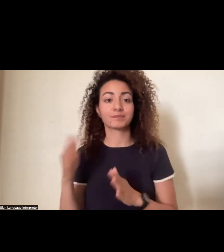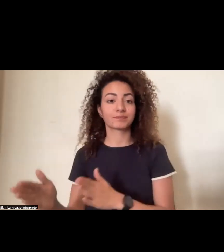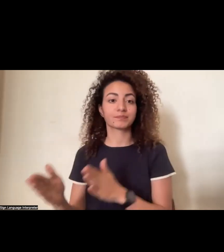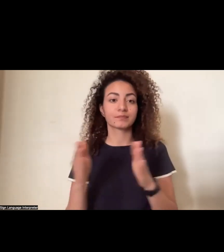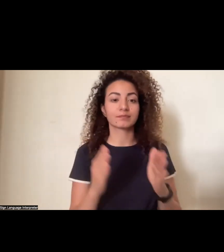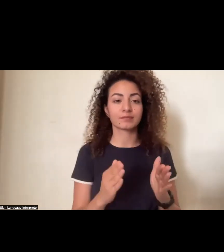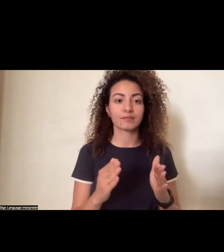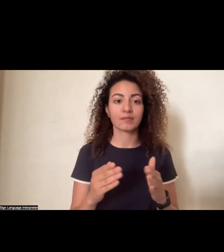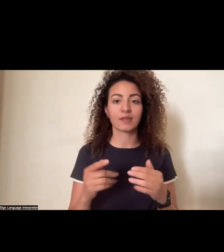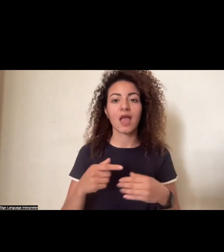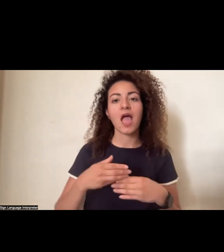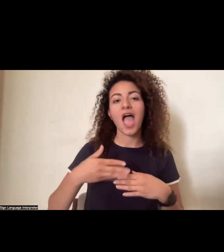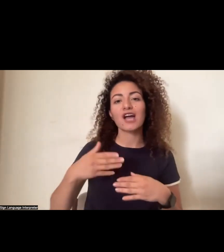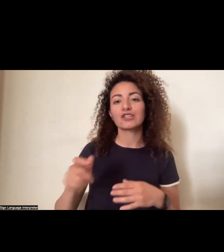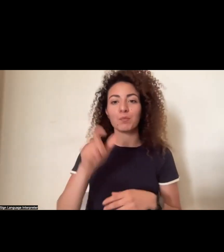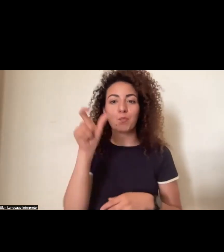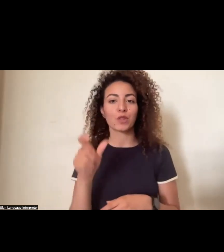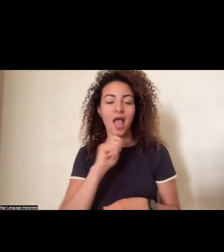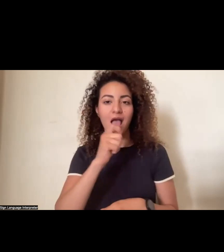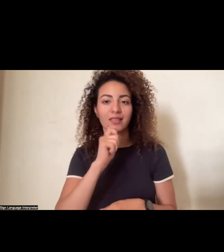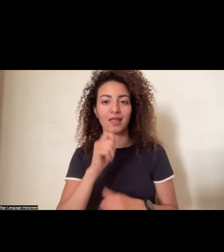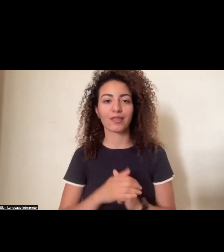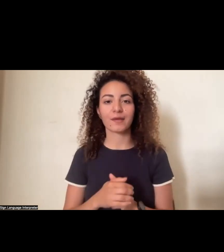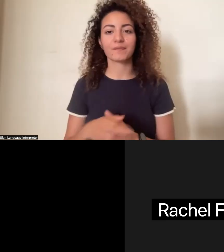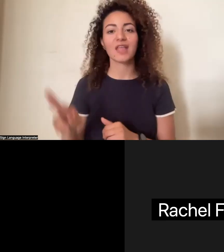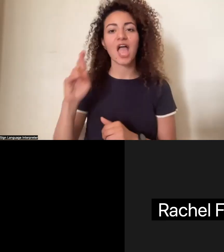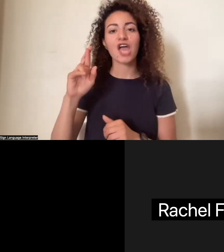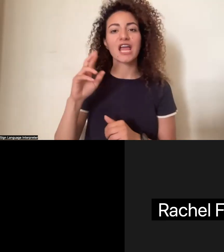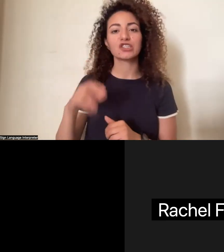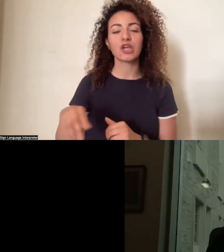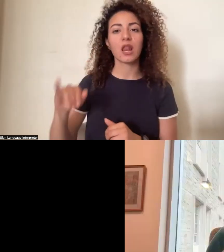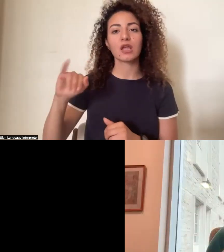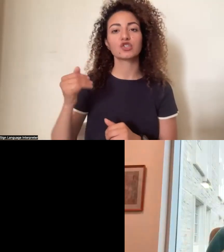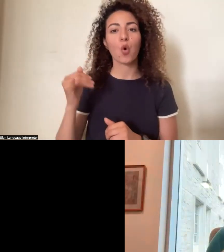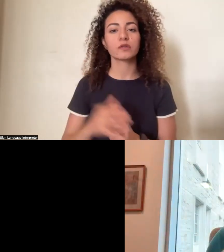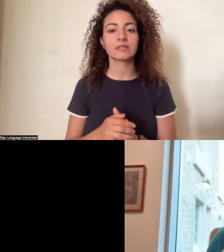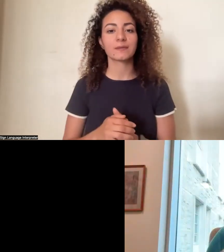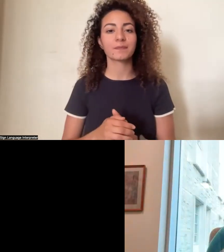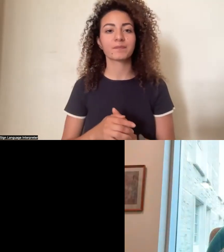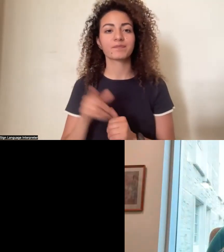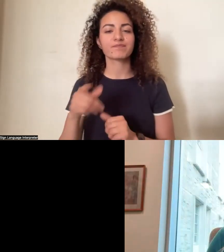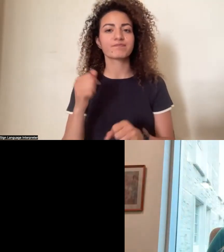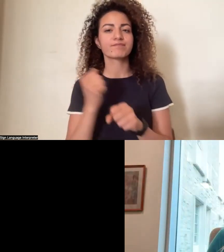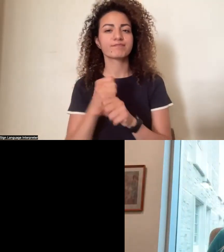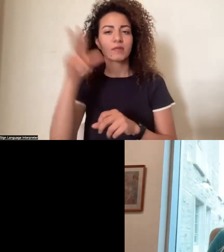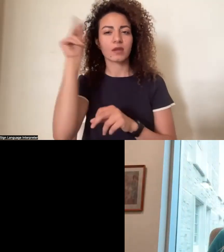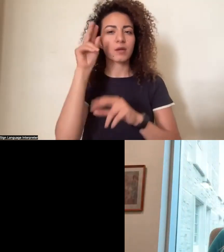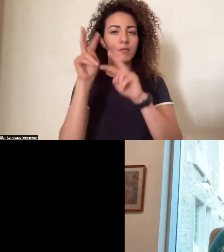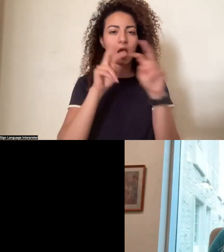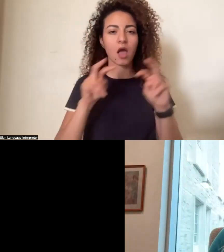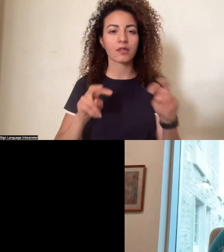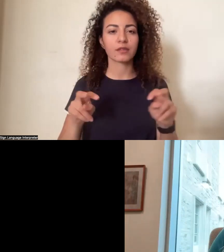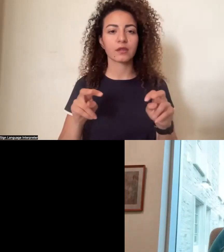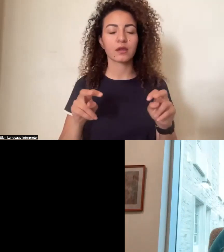to our final panelist, Rachel Forrester Jones. Professor Jones Research scans the life course of people